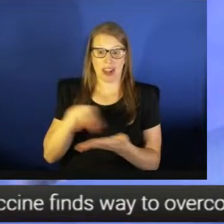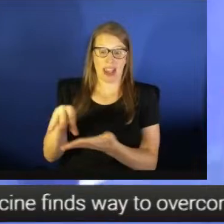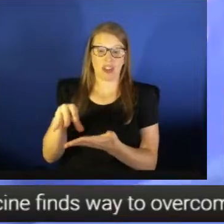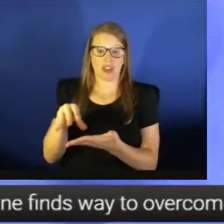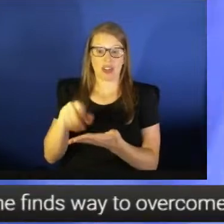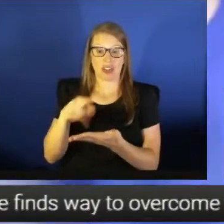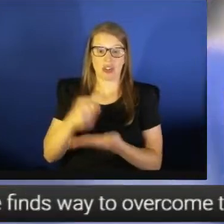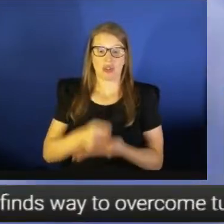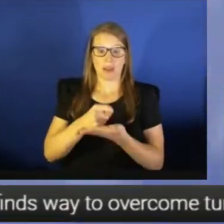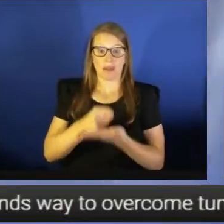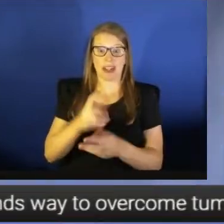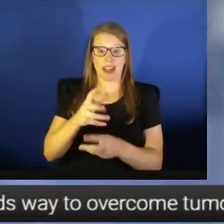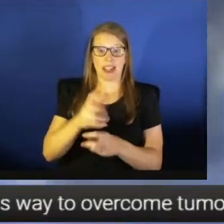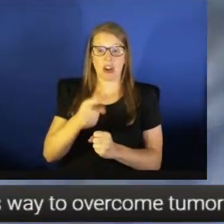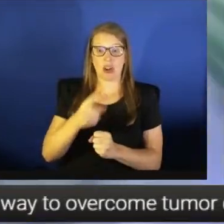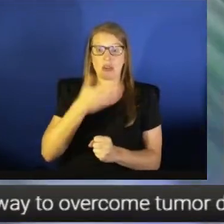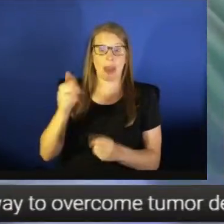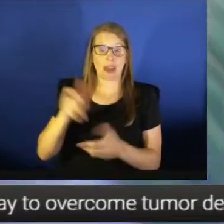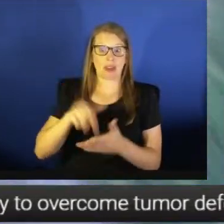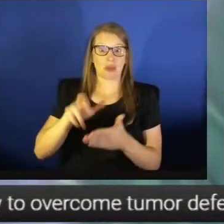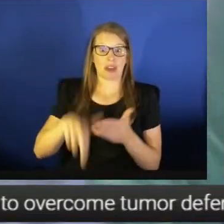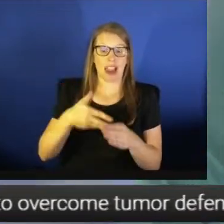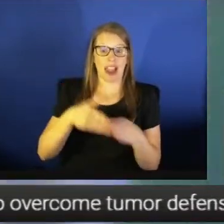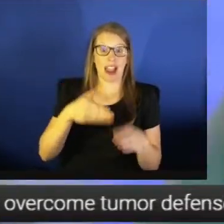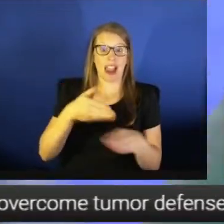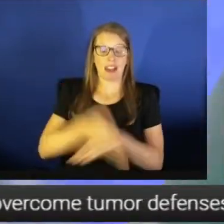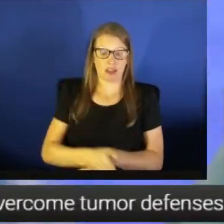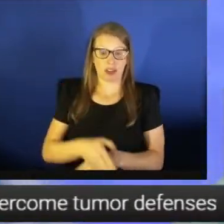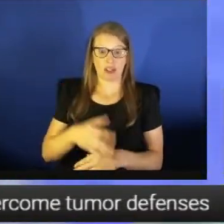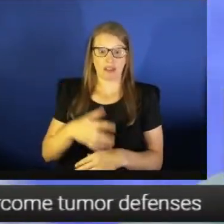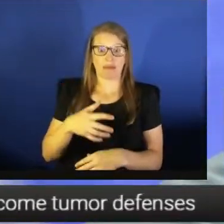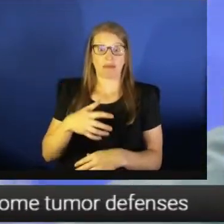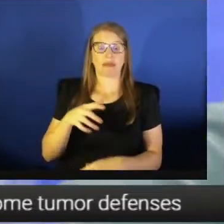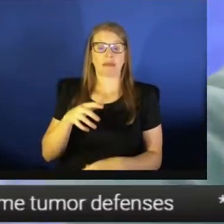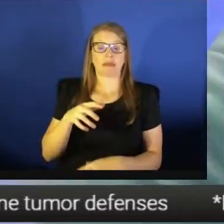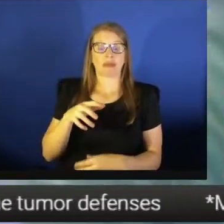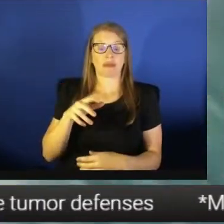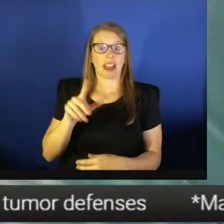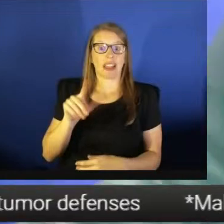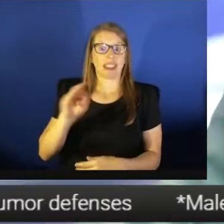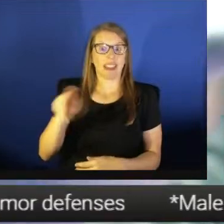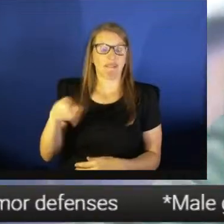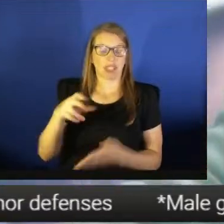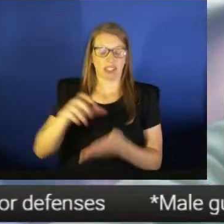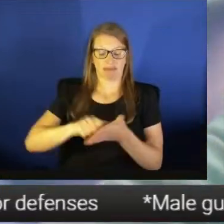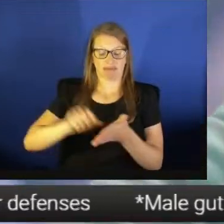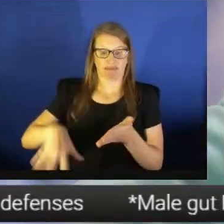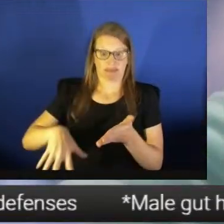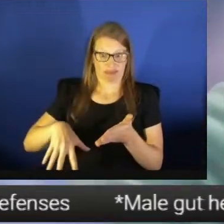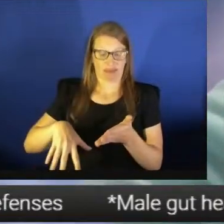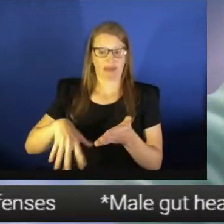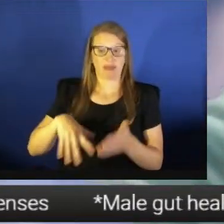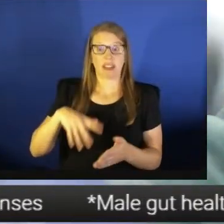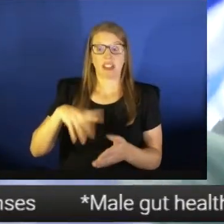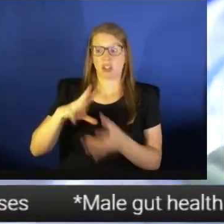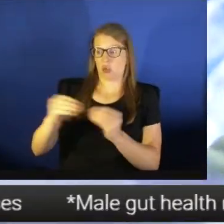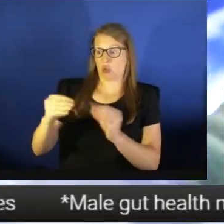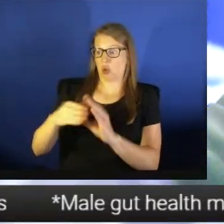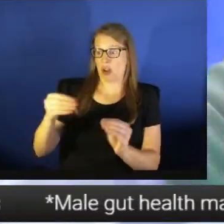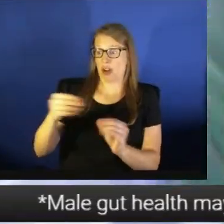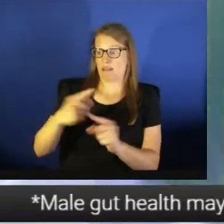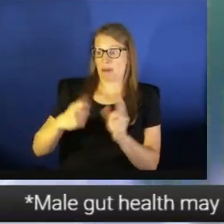get her the best outcome after having a lumpectomy. And these are the stories that we hear from every patient, is what a life changer this